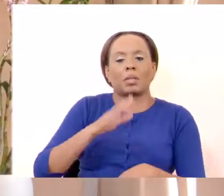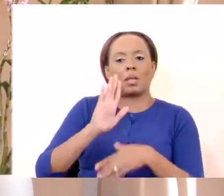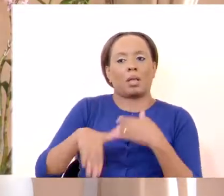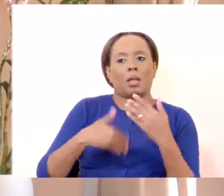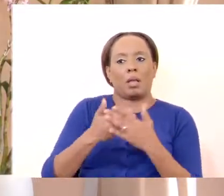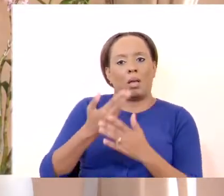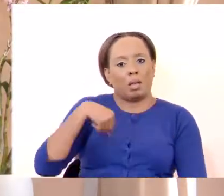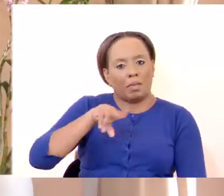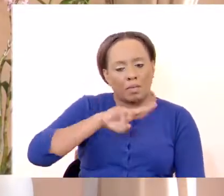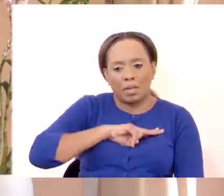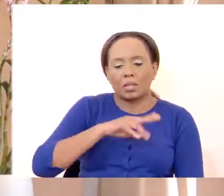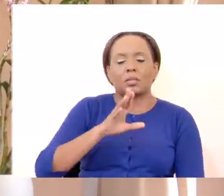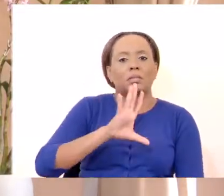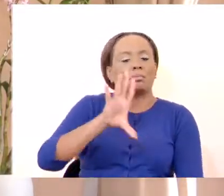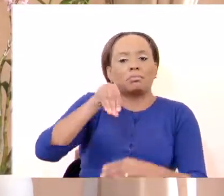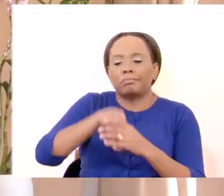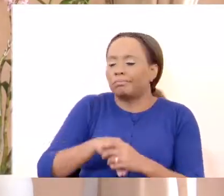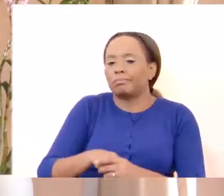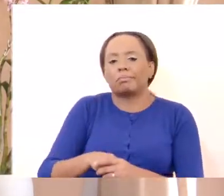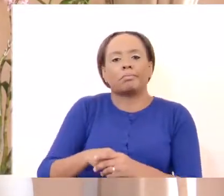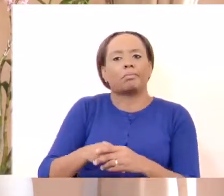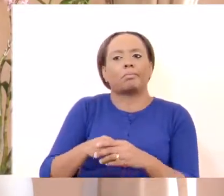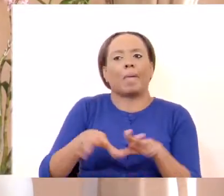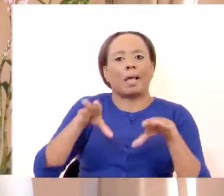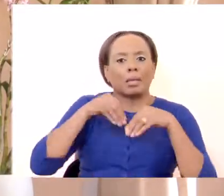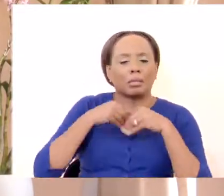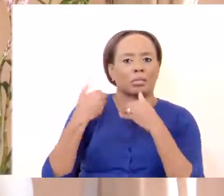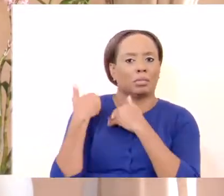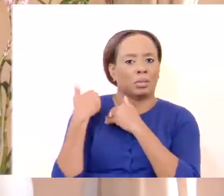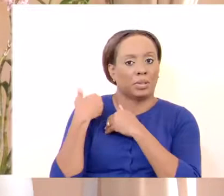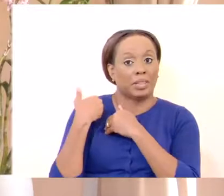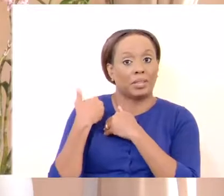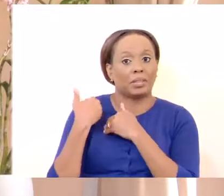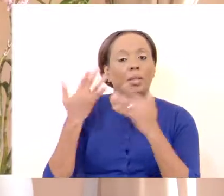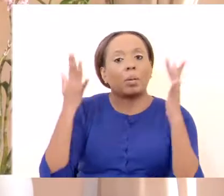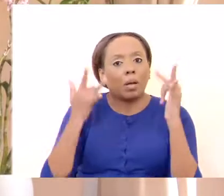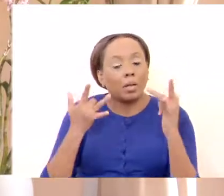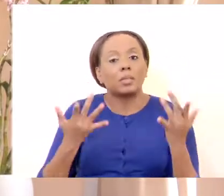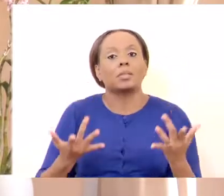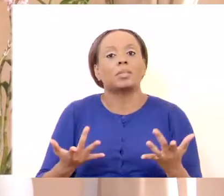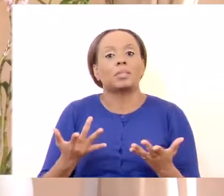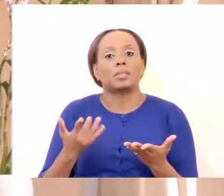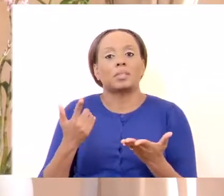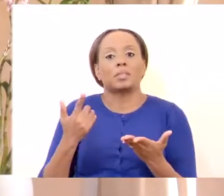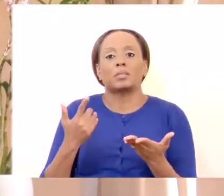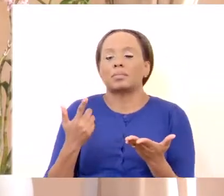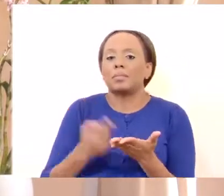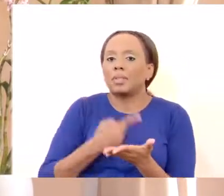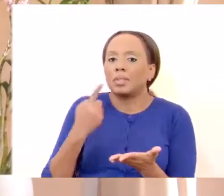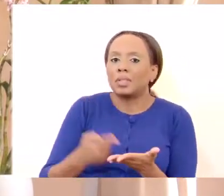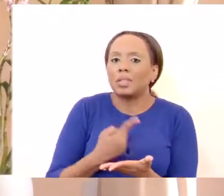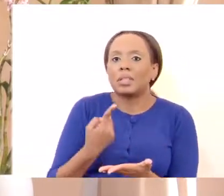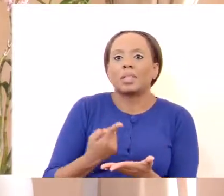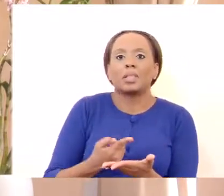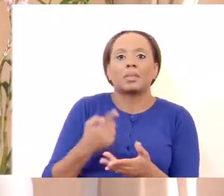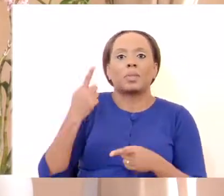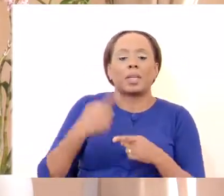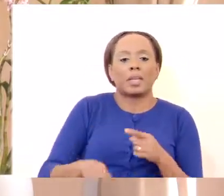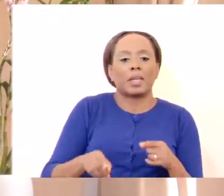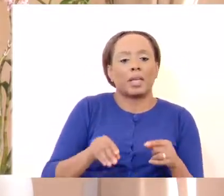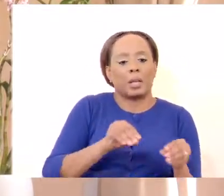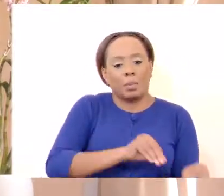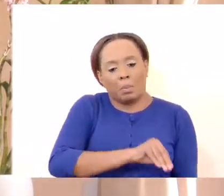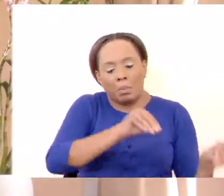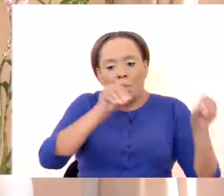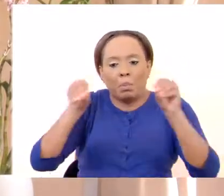one of us to play our part, because there are some times when we will not have the capacity to move all